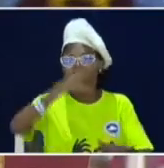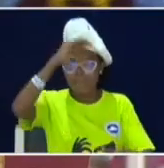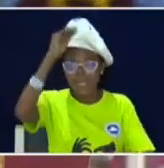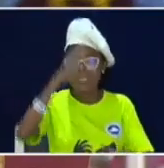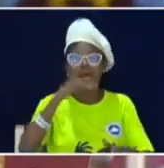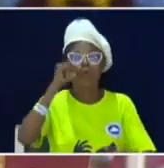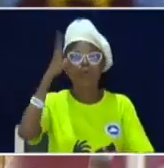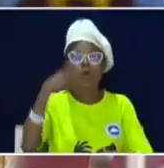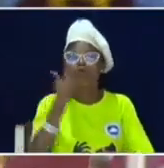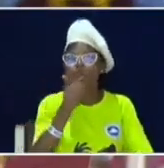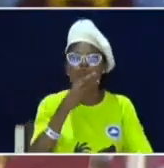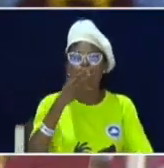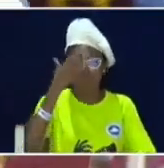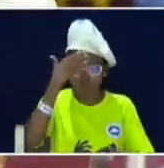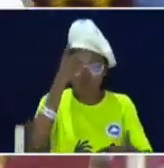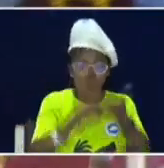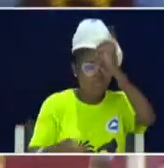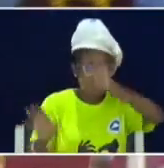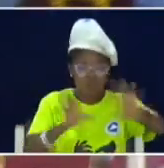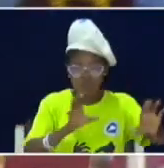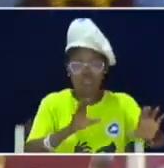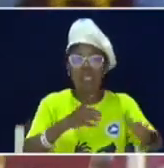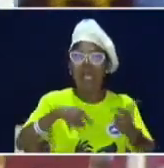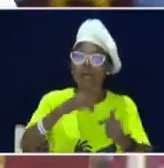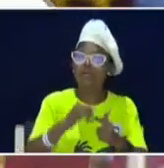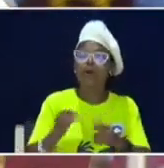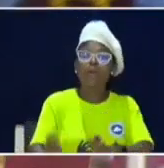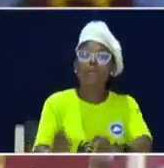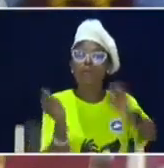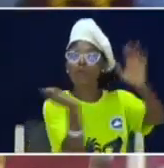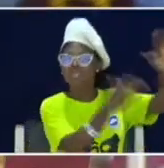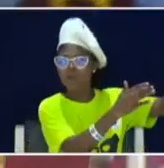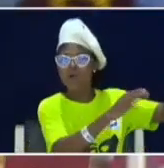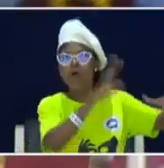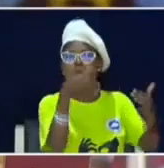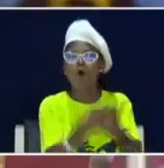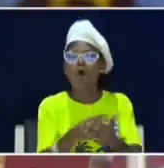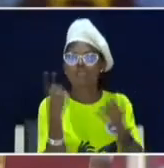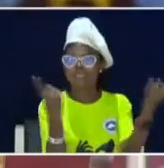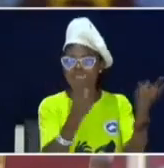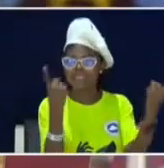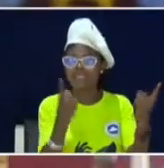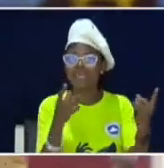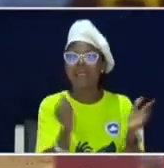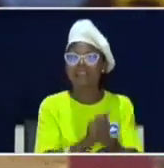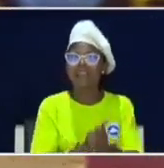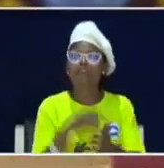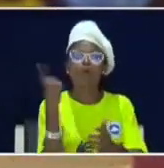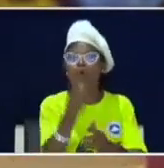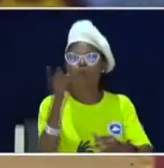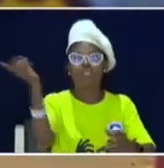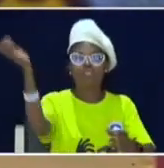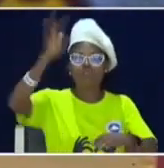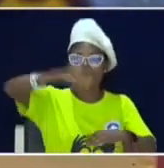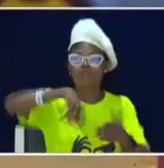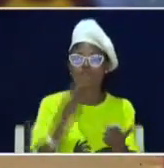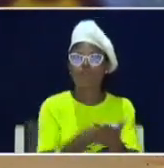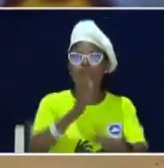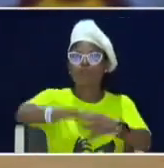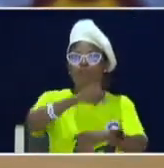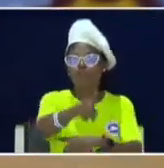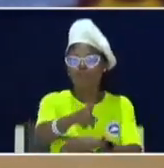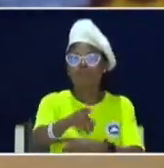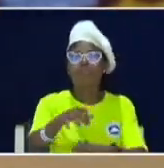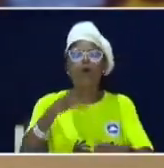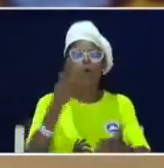intentional about God. Putting away every weight. Putting away every sin that easily beset us. What has made your life too